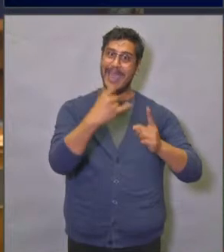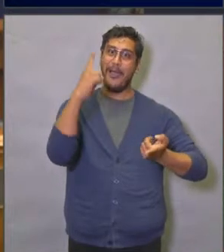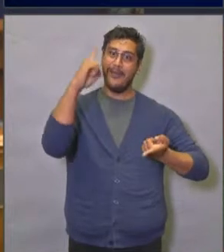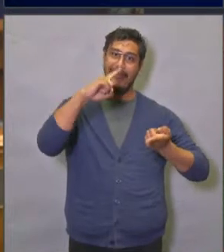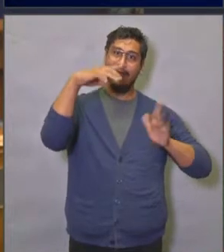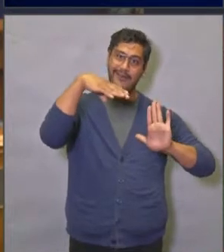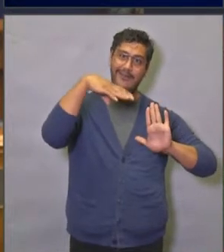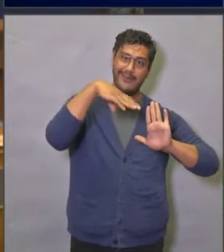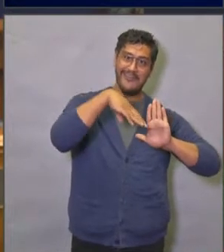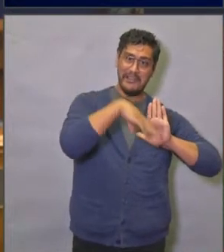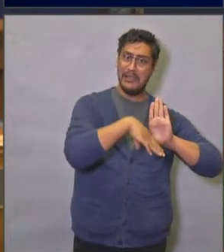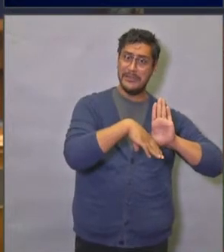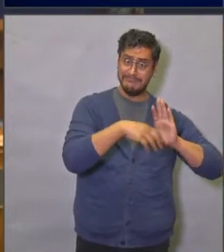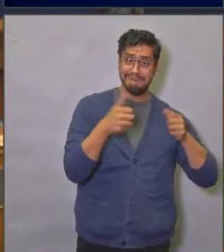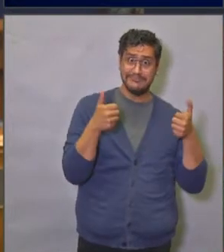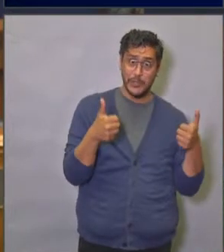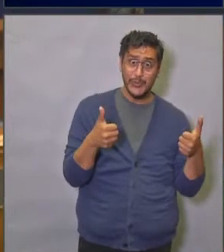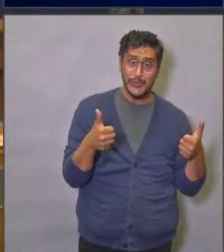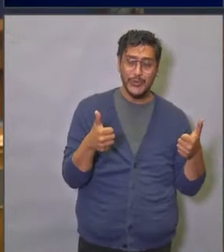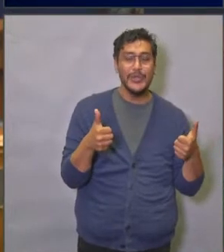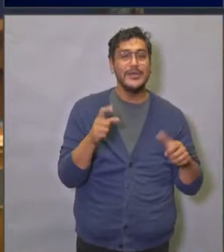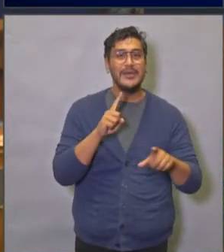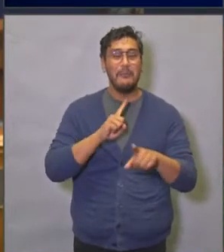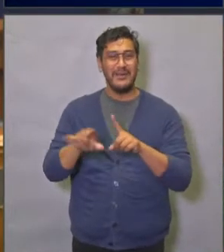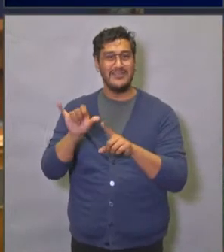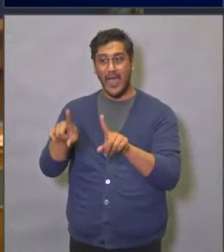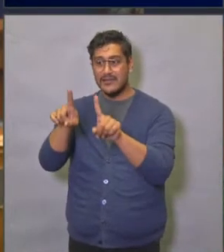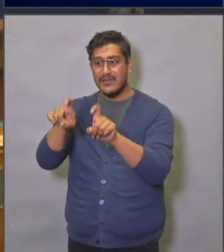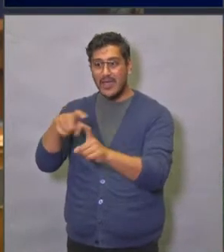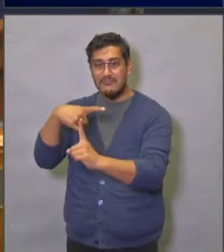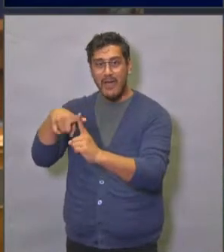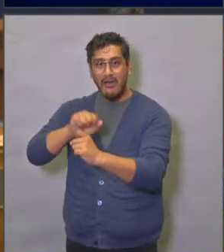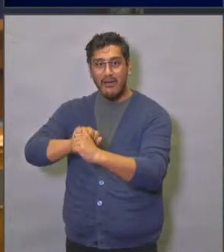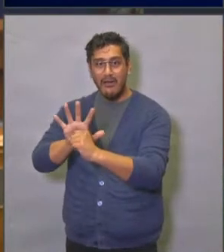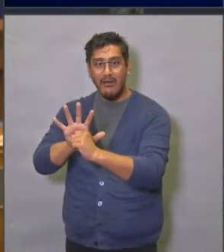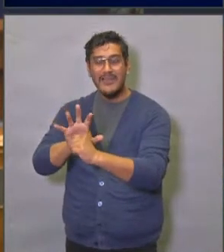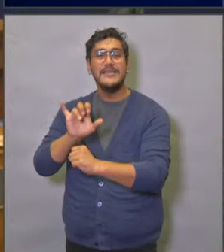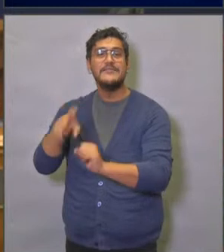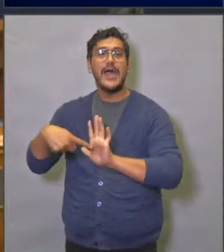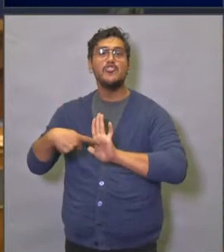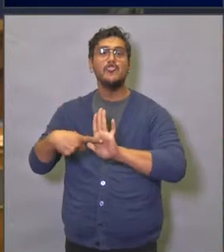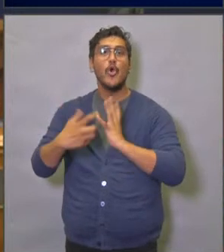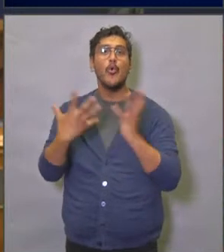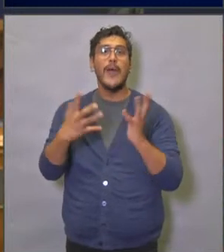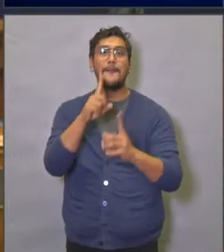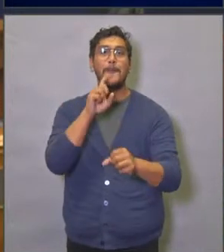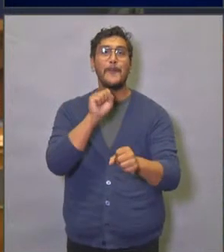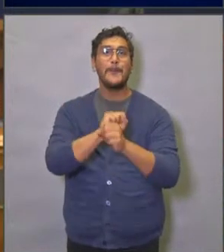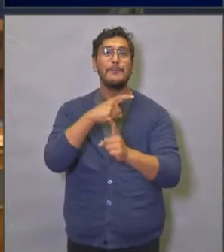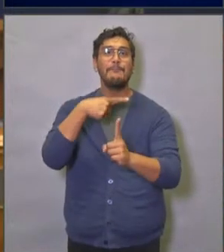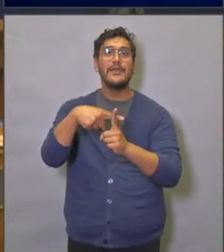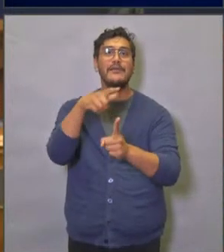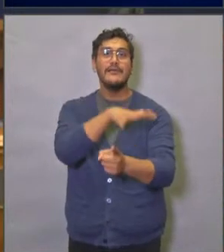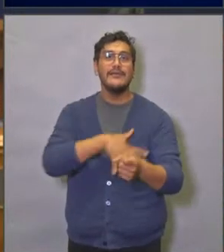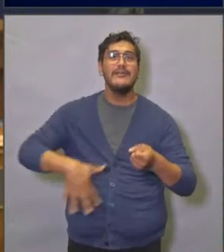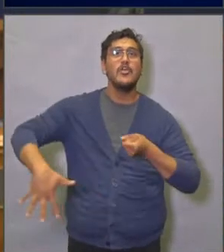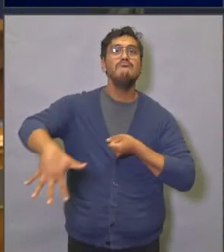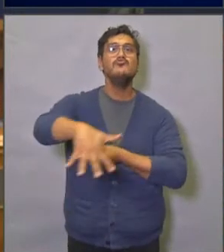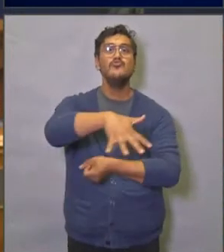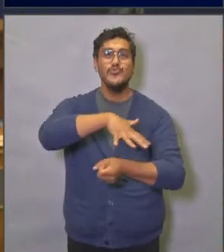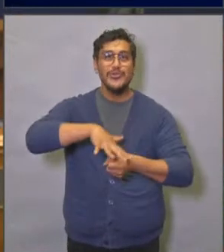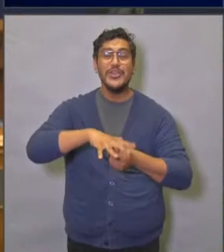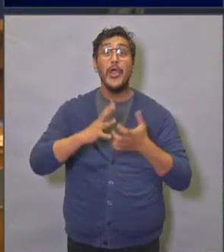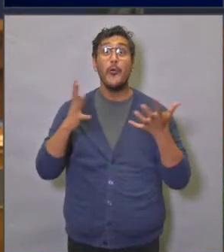shared. But of course, test positivity is both reflective of what the overall actual positivity is within the community, the